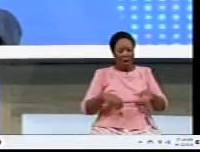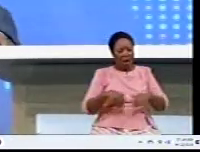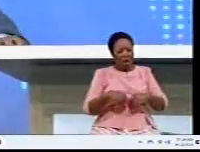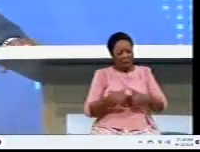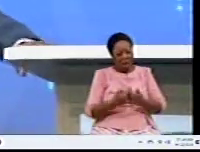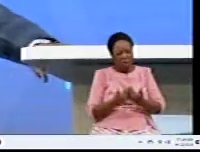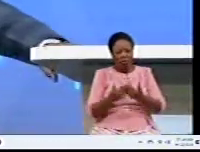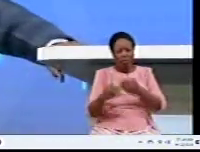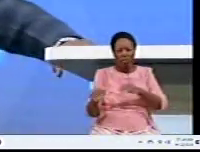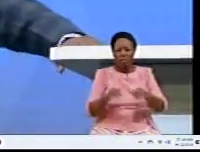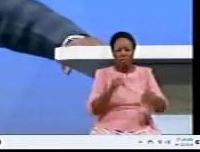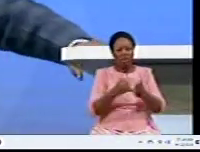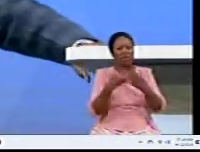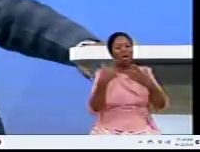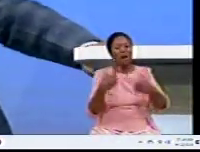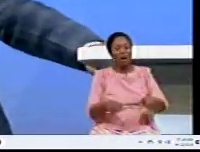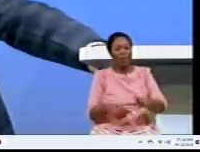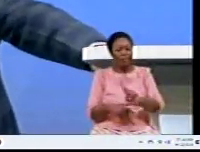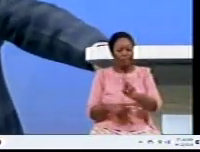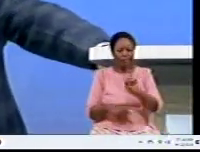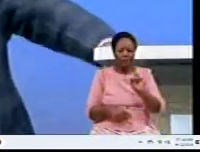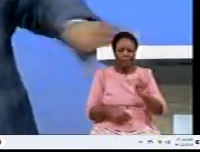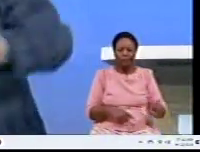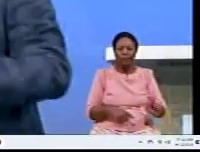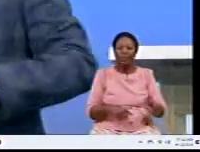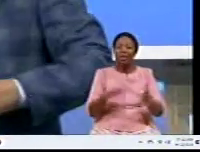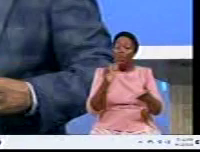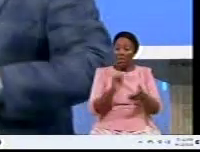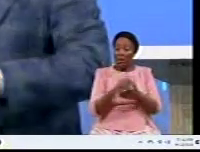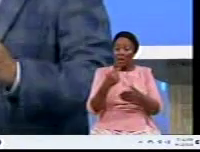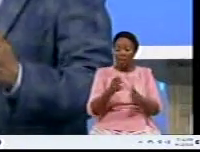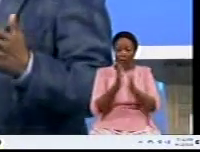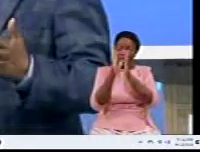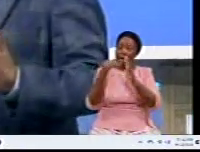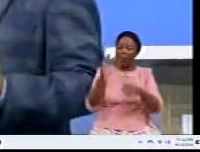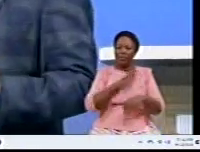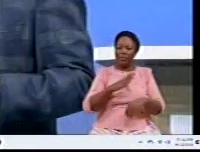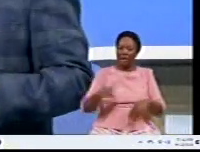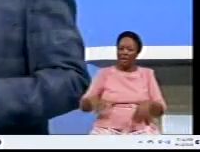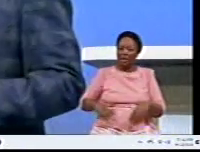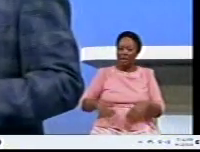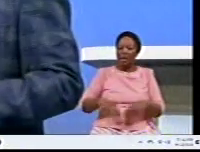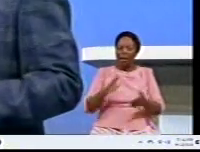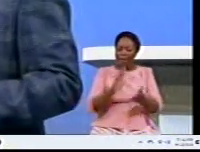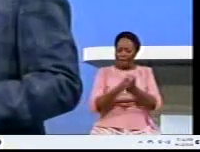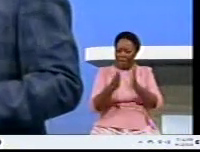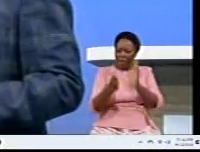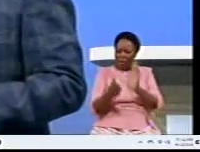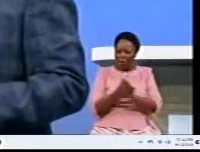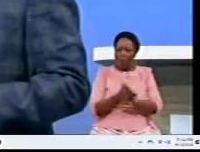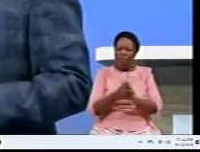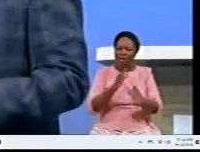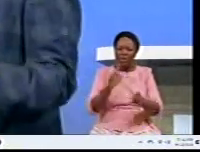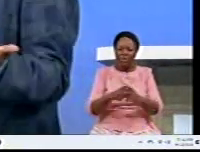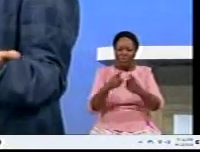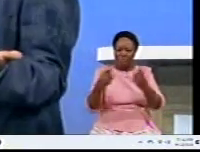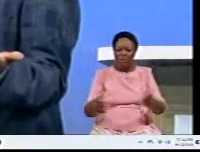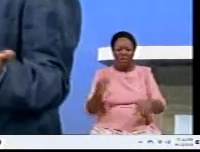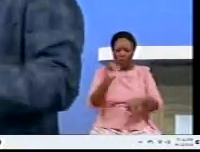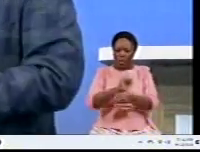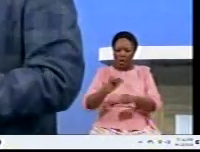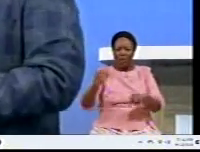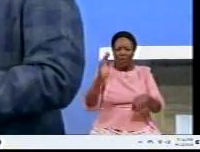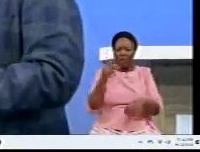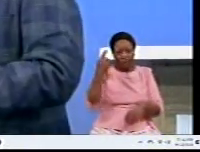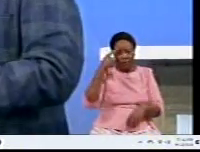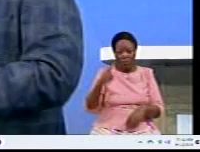it happen that the intercession of Christ becomes efficacious for you and